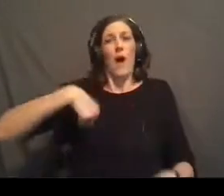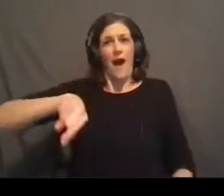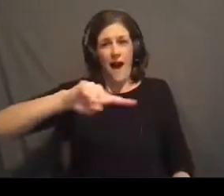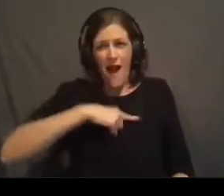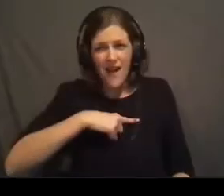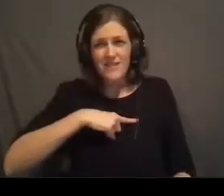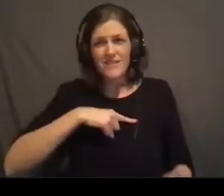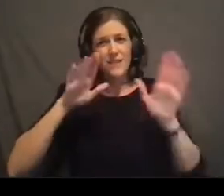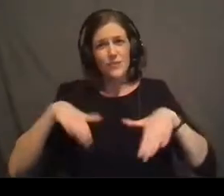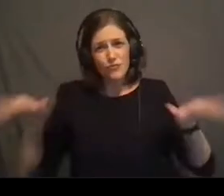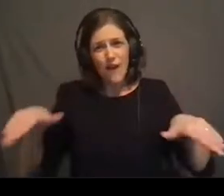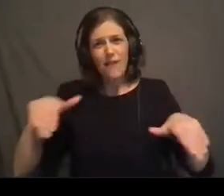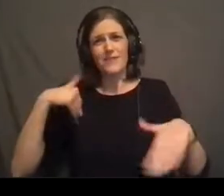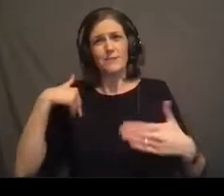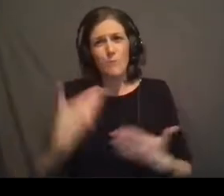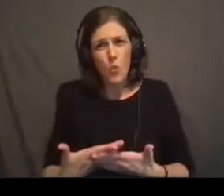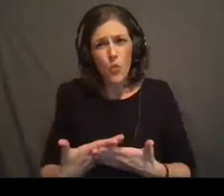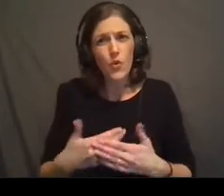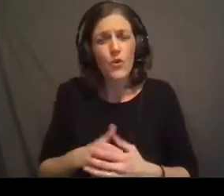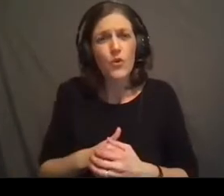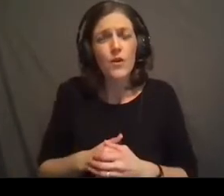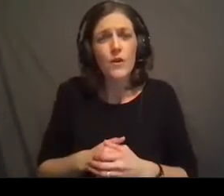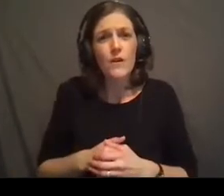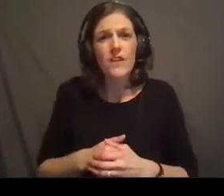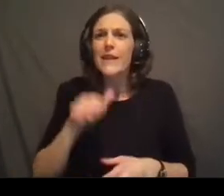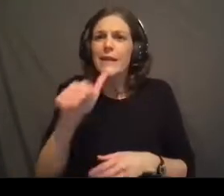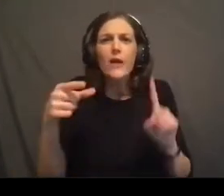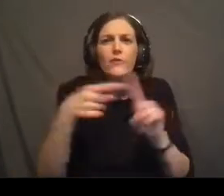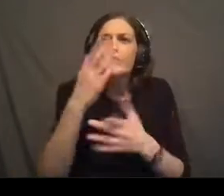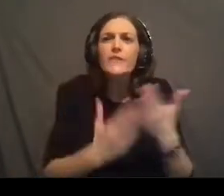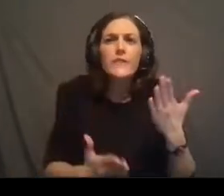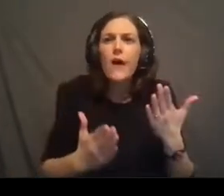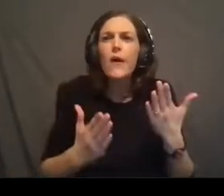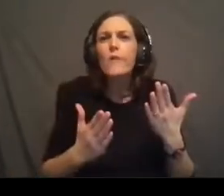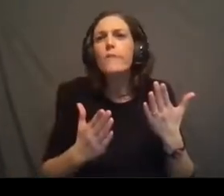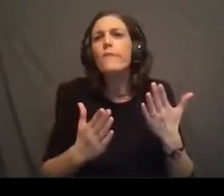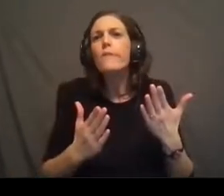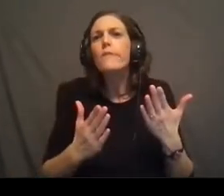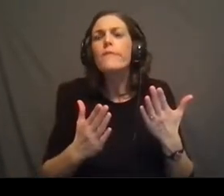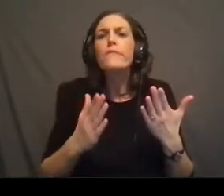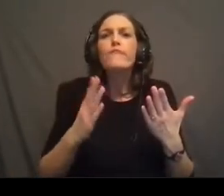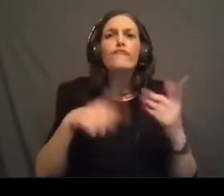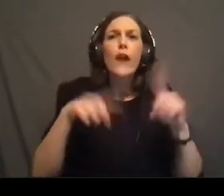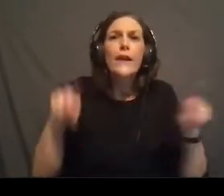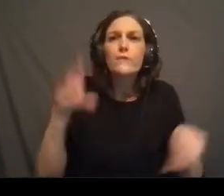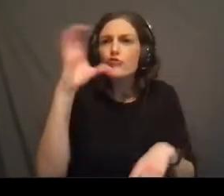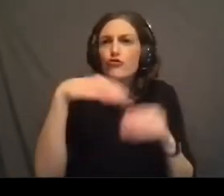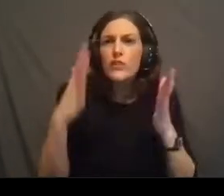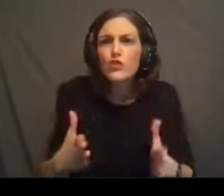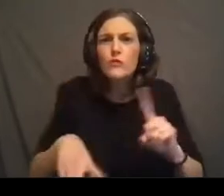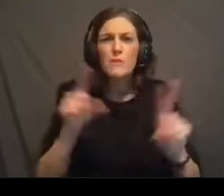a child is born. Not to some random strangers, but to you